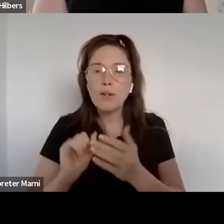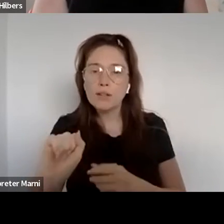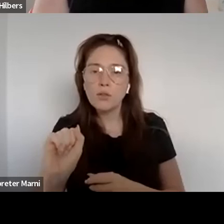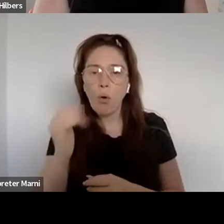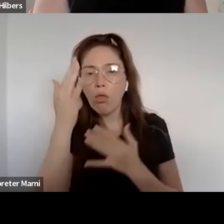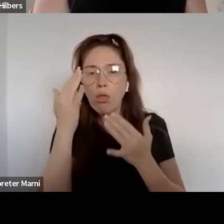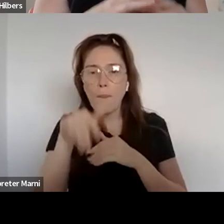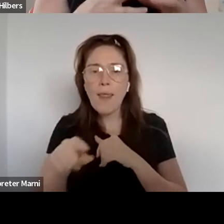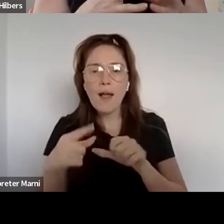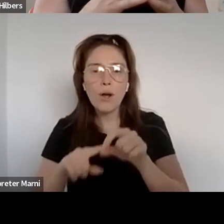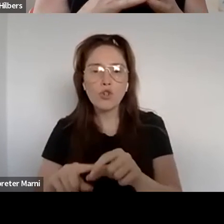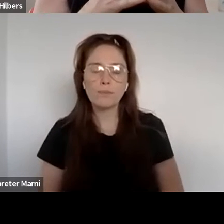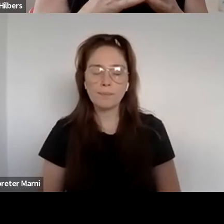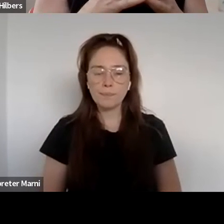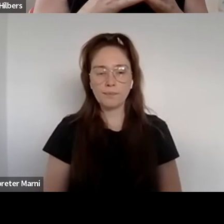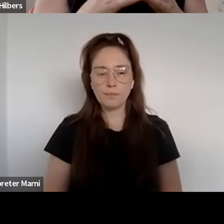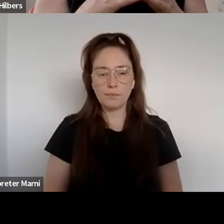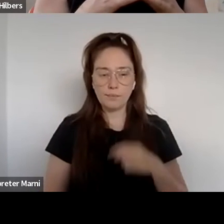It's interesting that in